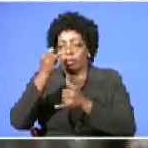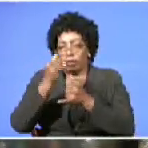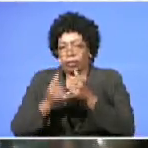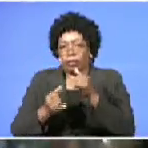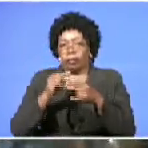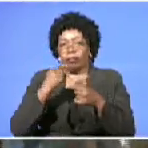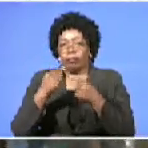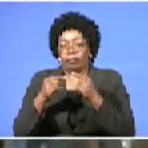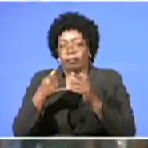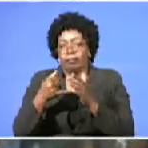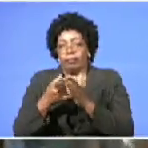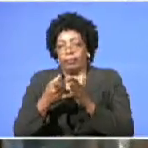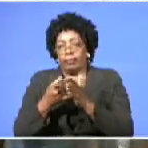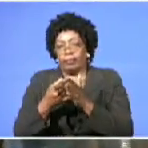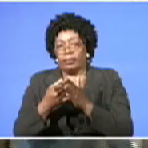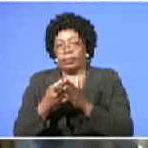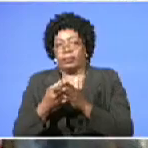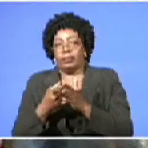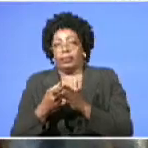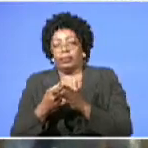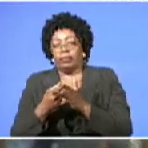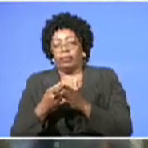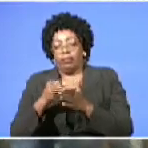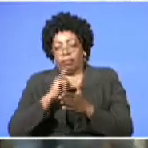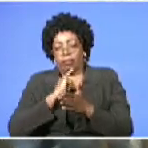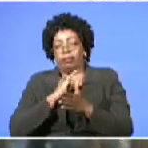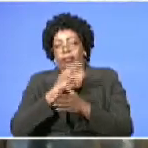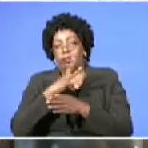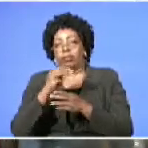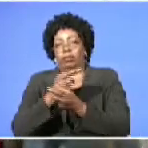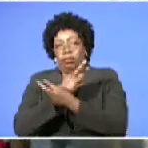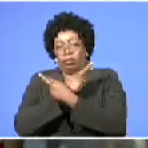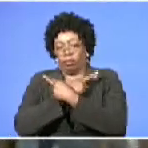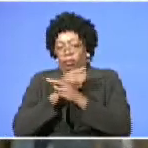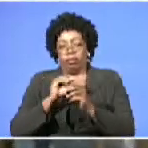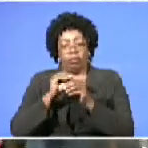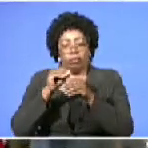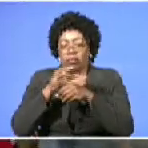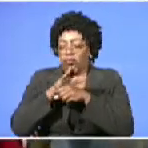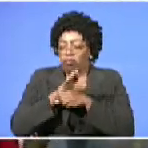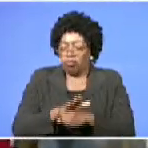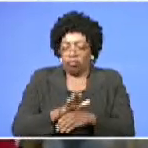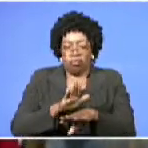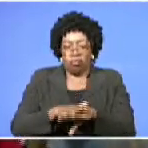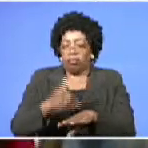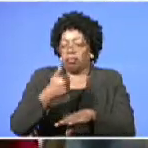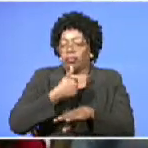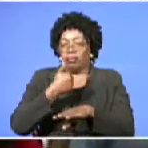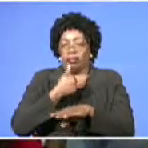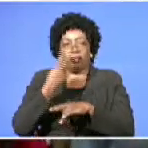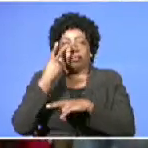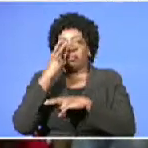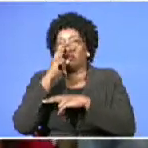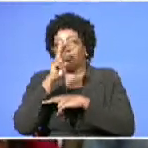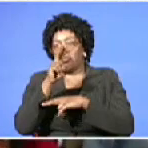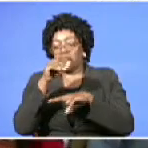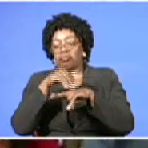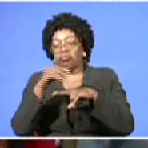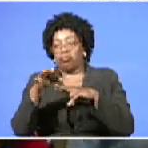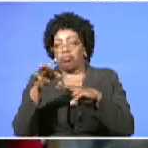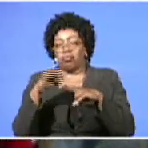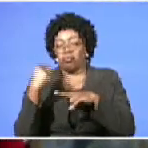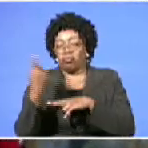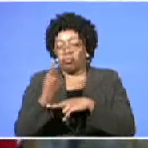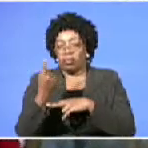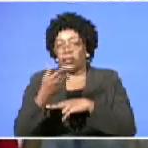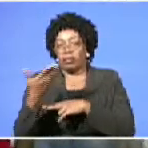game, I was very relaxed. I didn't put any pressure on myself. I didn't look at the scores. The only thing